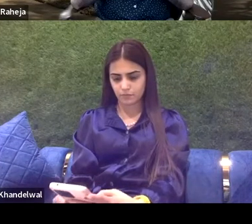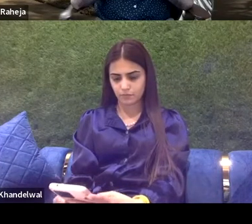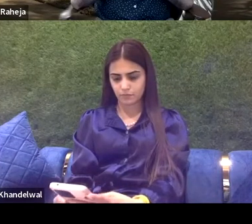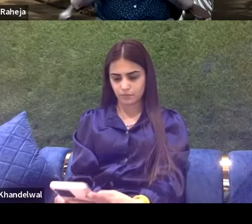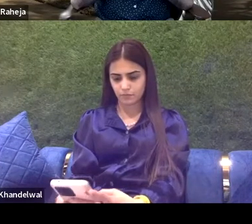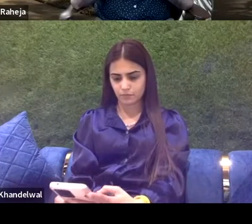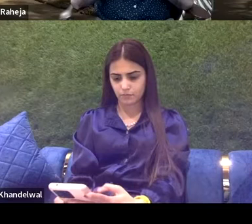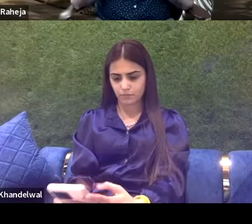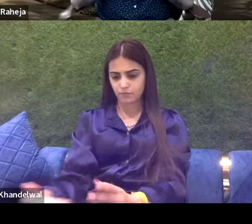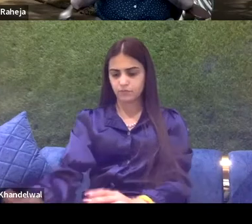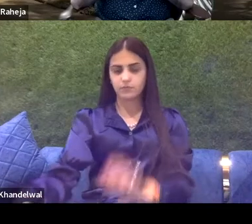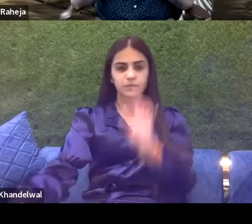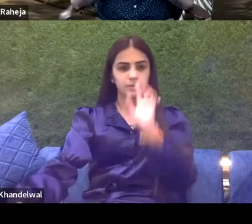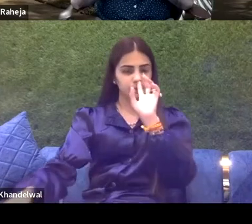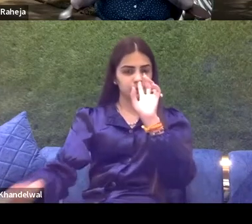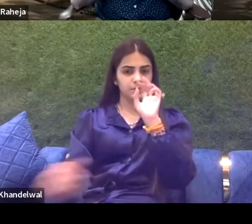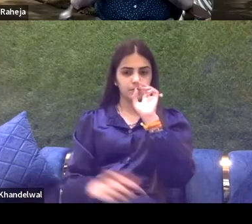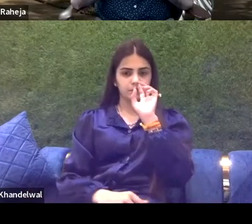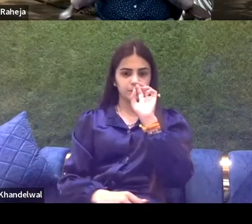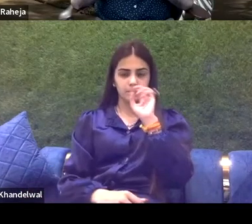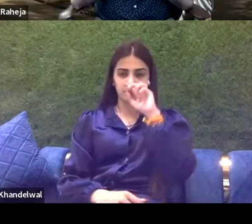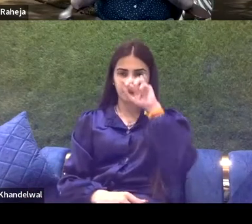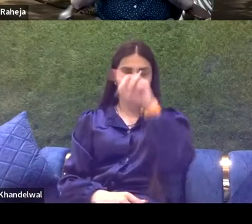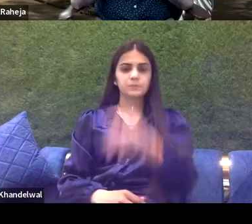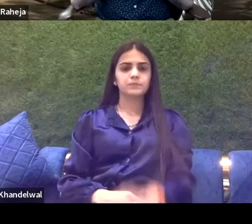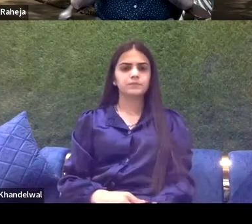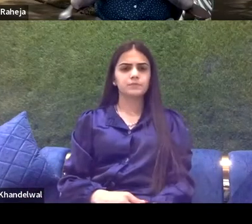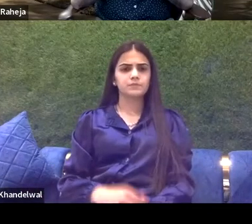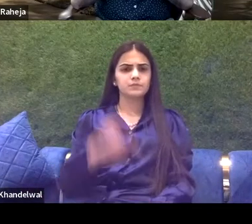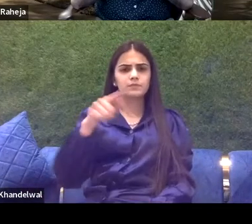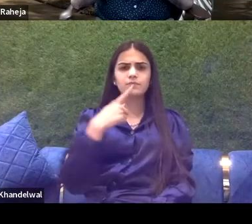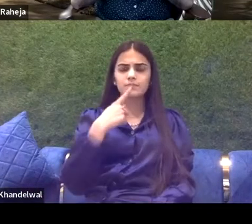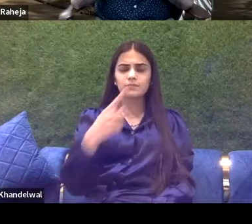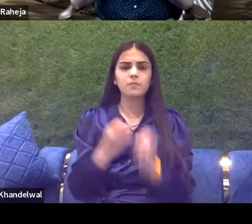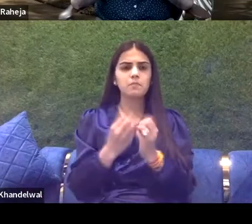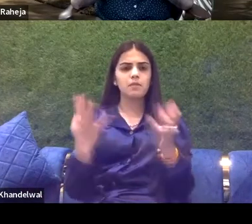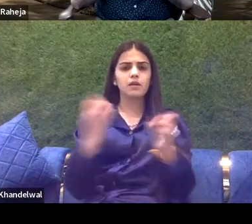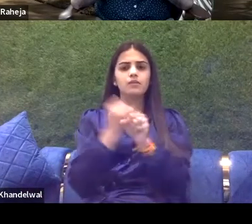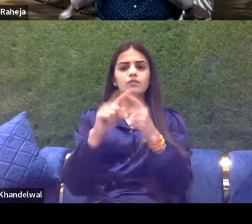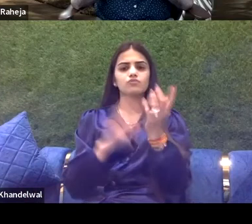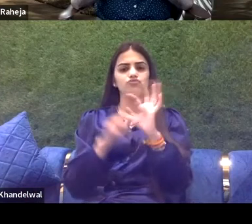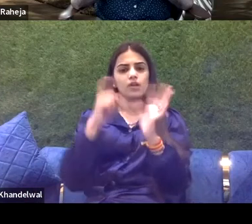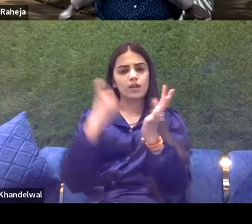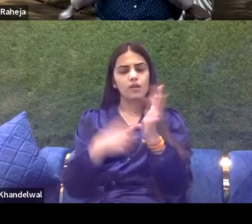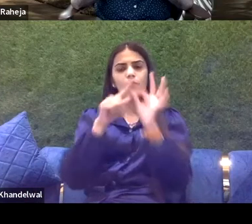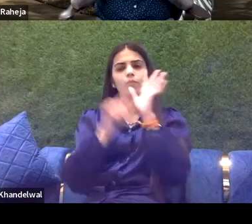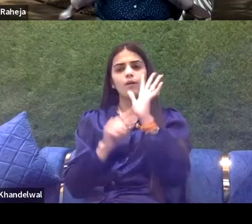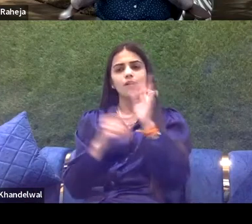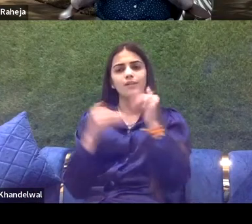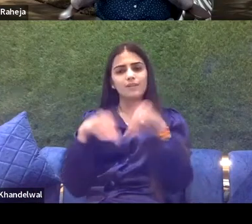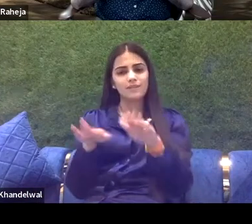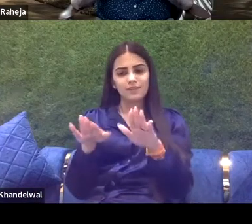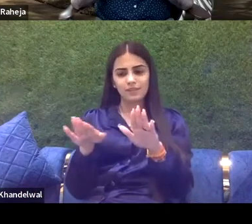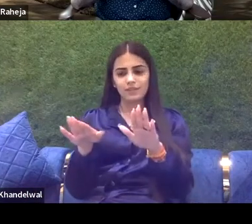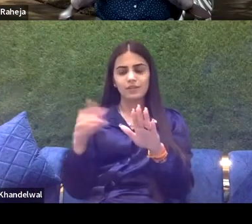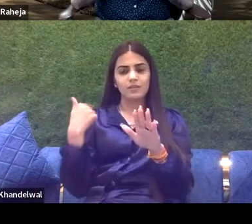today. Yes, I mean, you were asking how do you generate political will? Well, I don't know where there's a will,